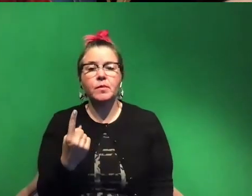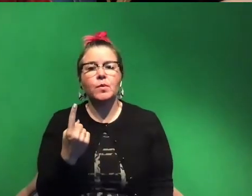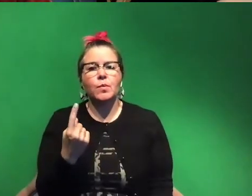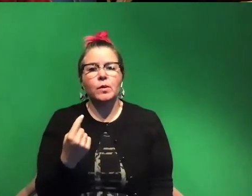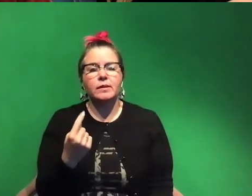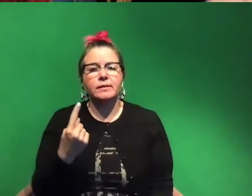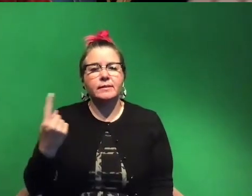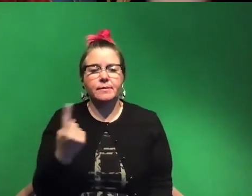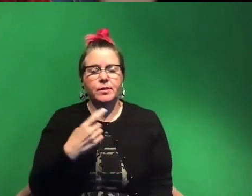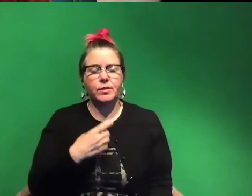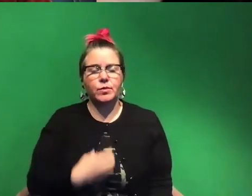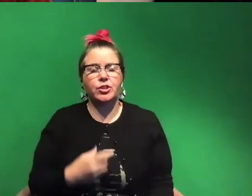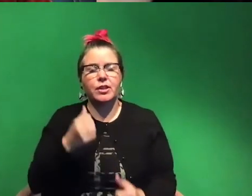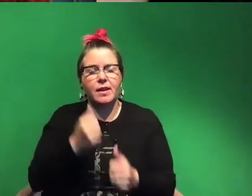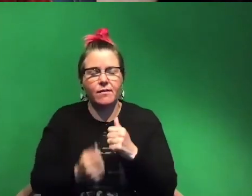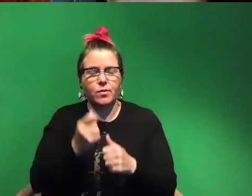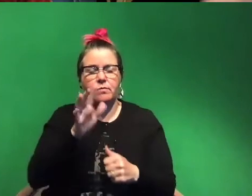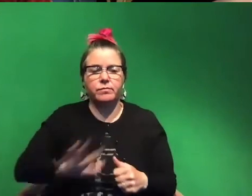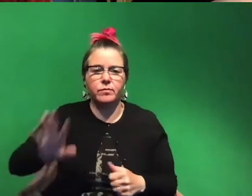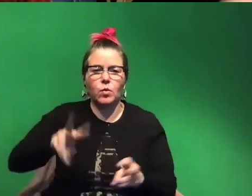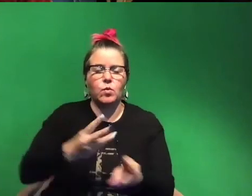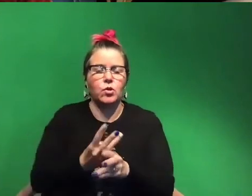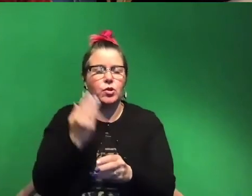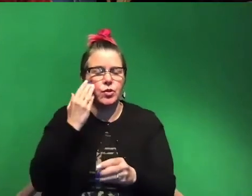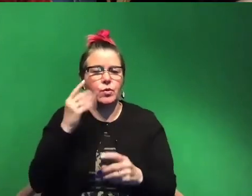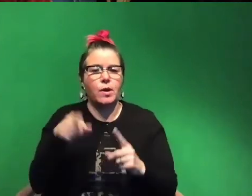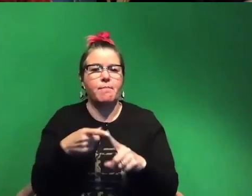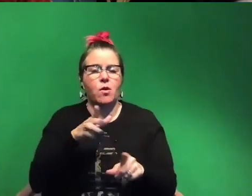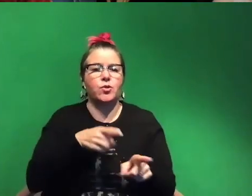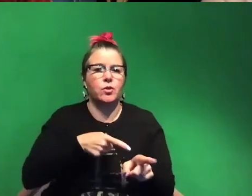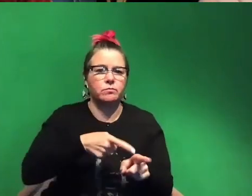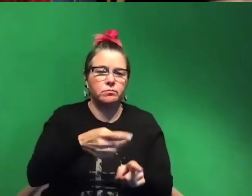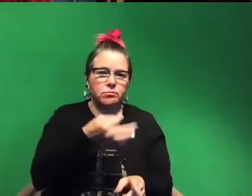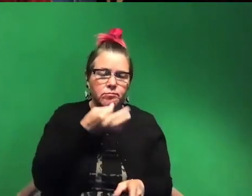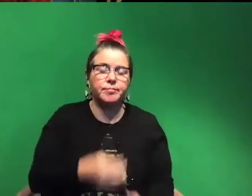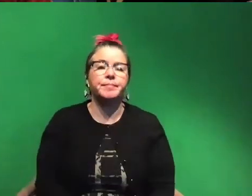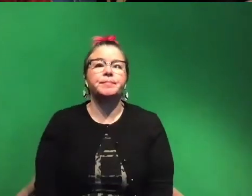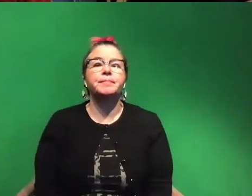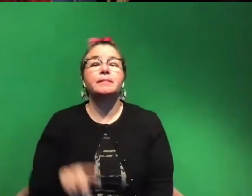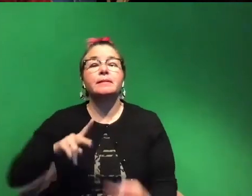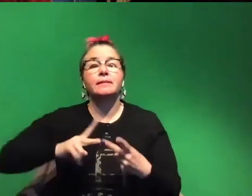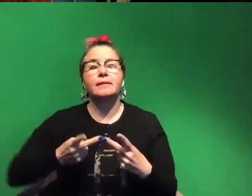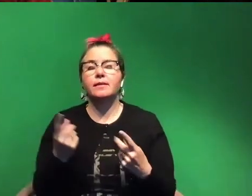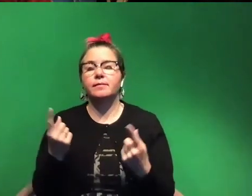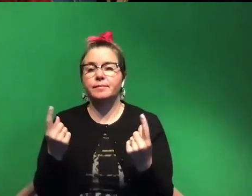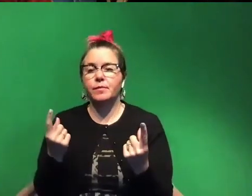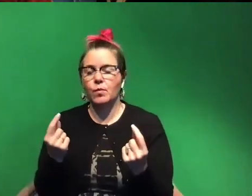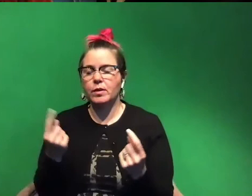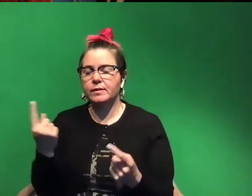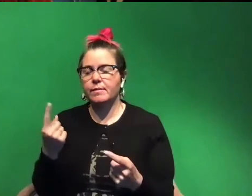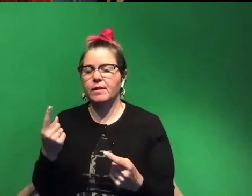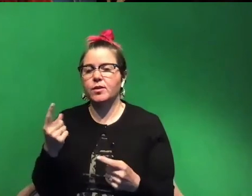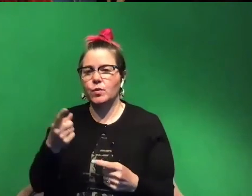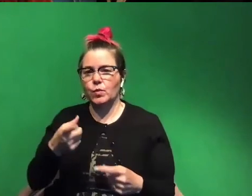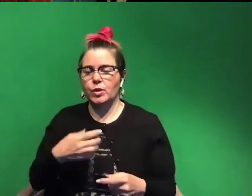is something that you wish everybody in the world knew about your area of expertise? And then the second question is, what is something that you